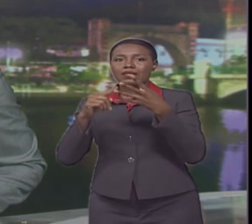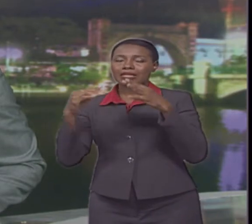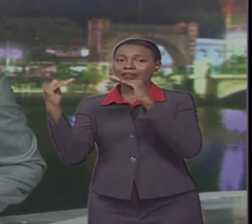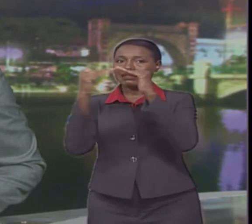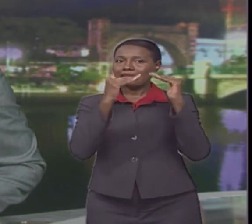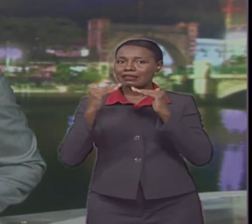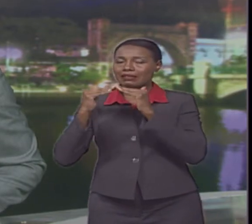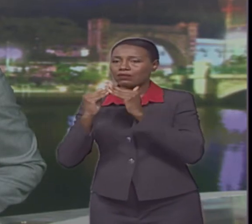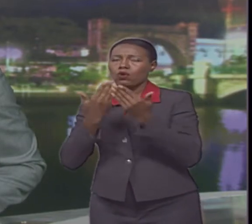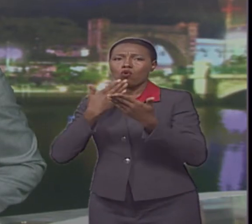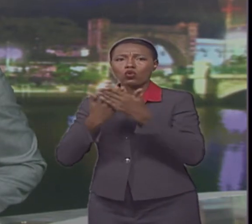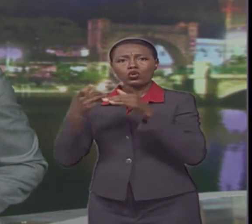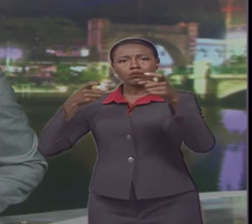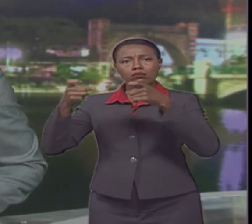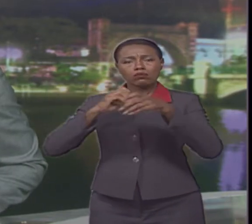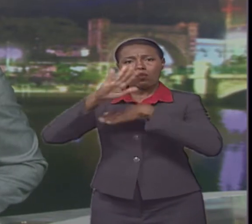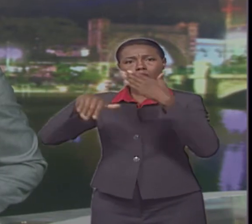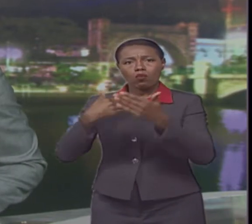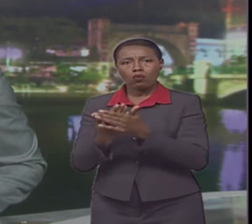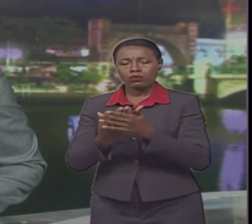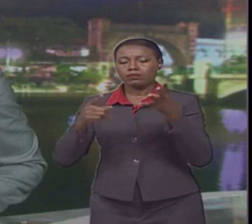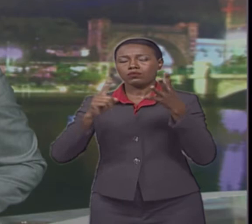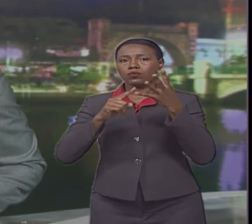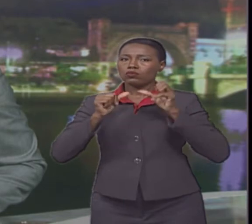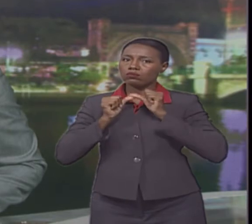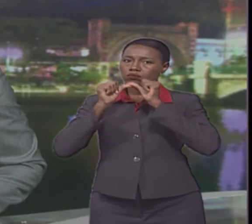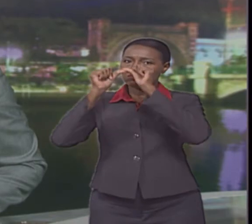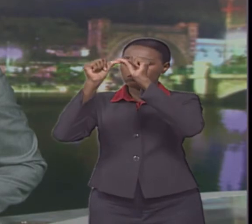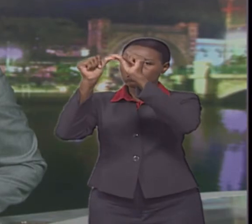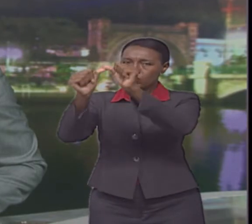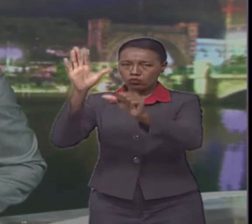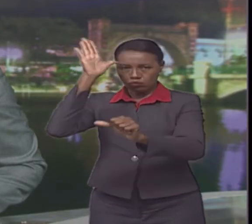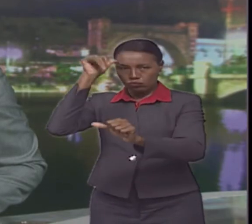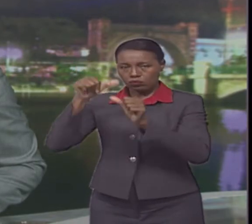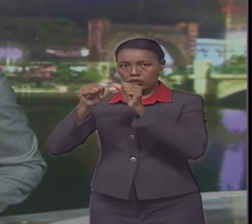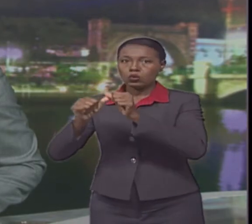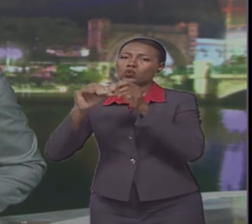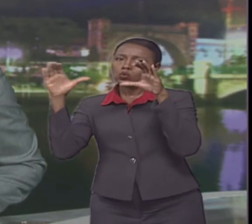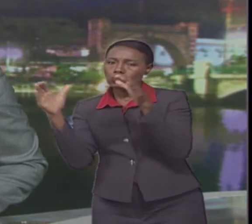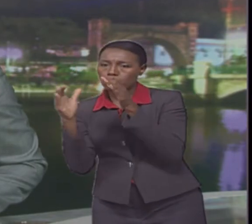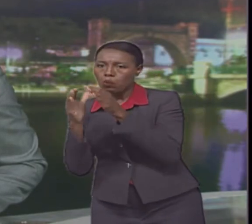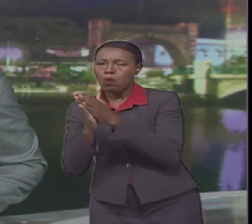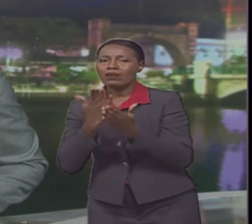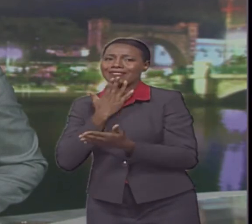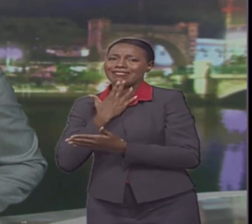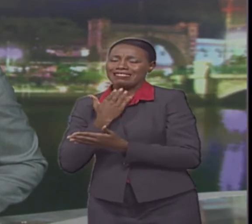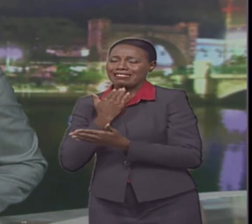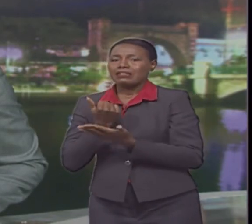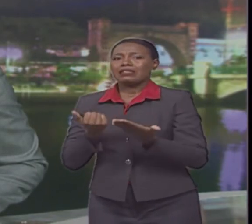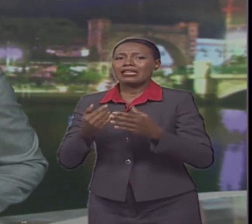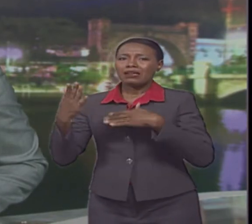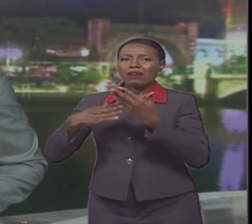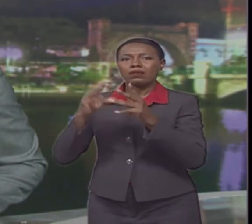good governance across the Commonwealth, and sustainability, building the resilience of small and vulnerable states to deal with the effects of